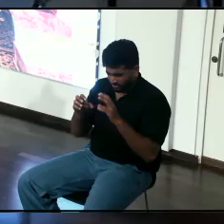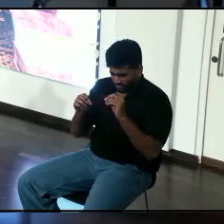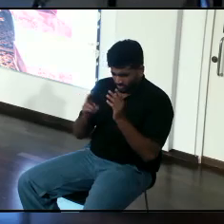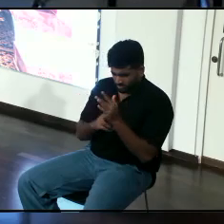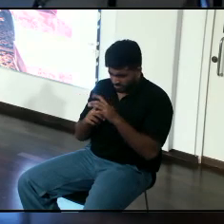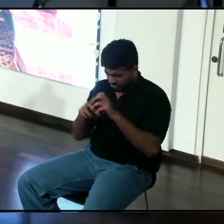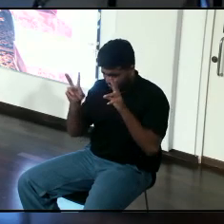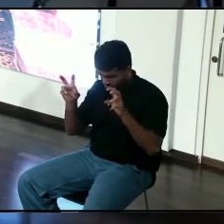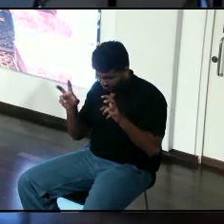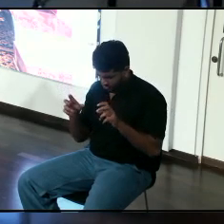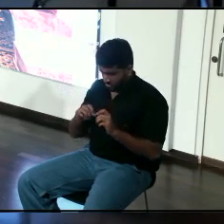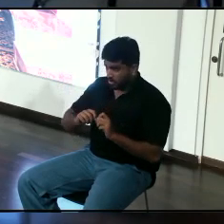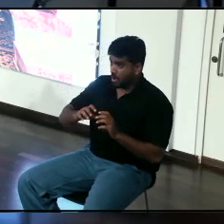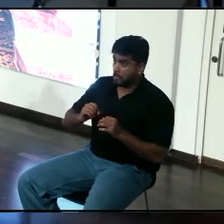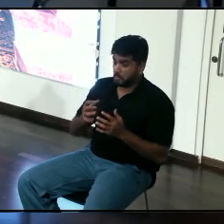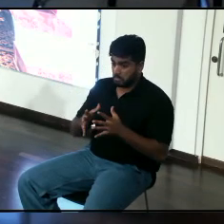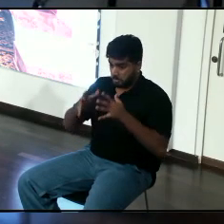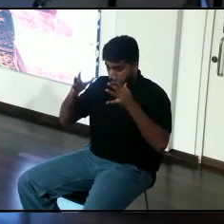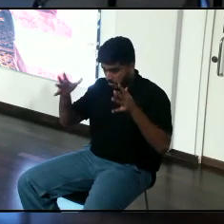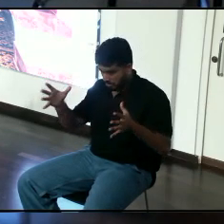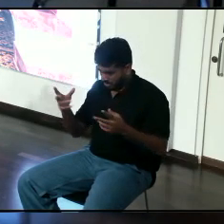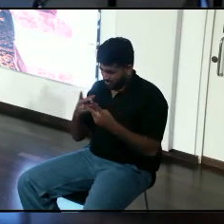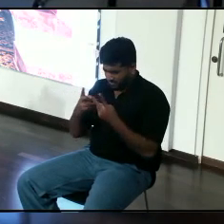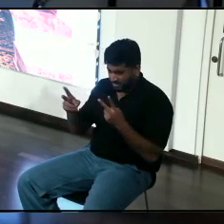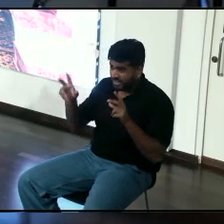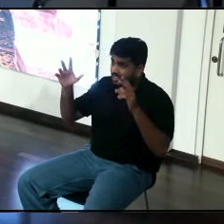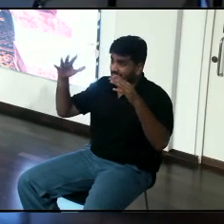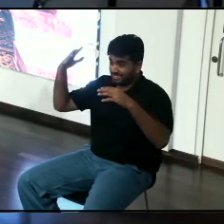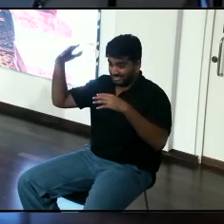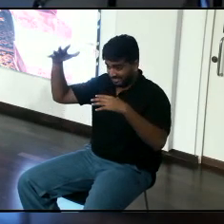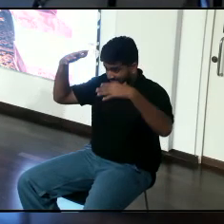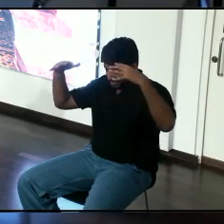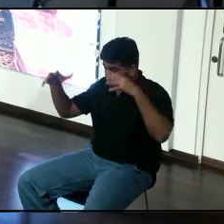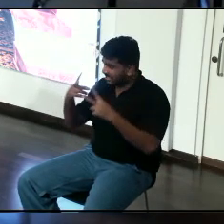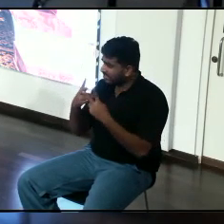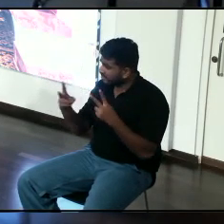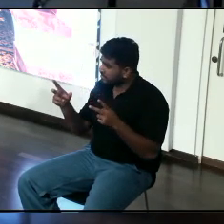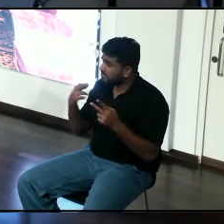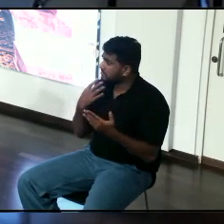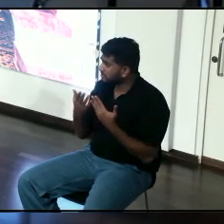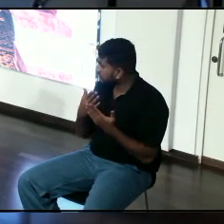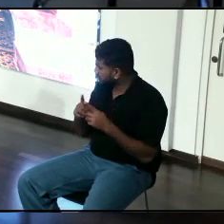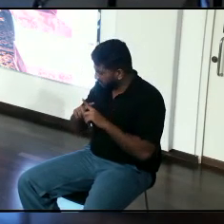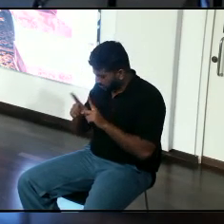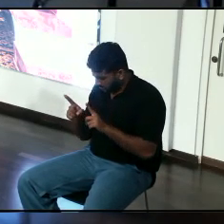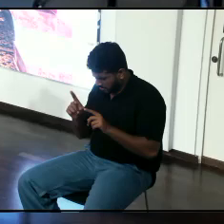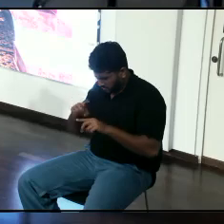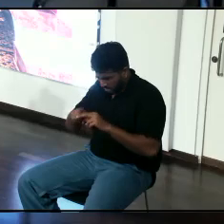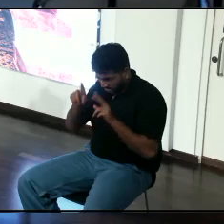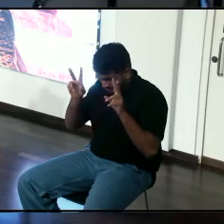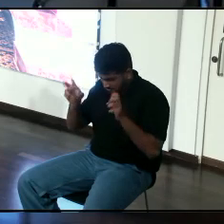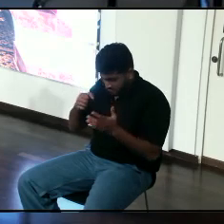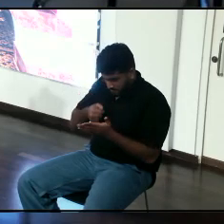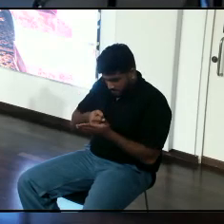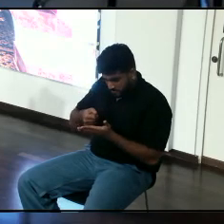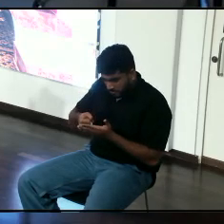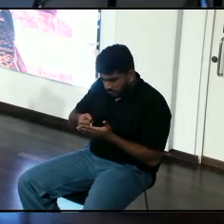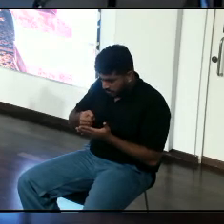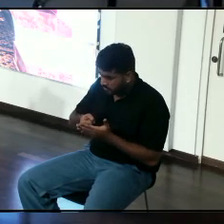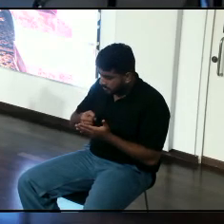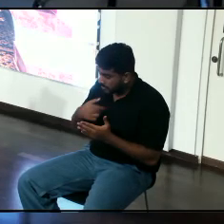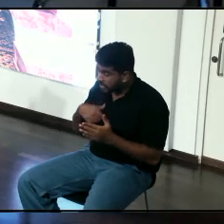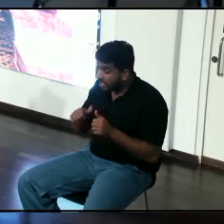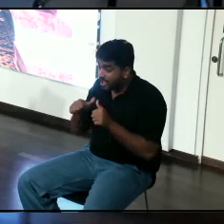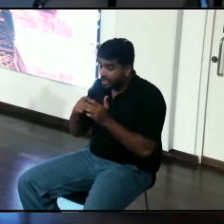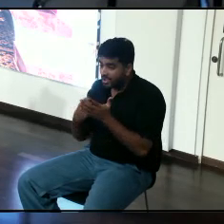and scale and sun and climate and all that, which is good. But I think fundamentally, architecture as an